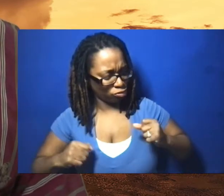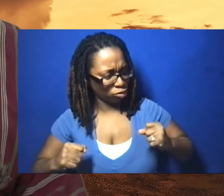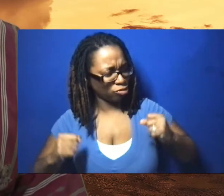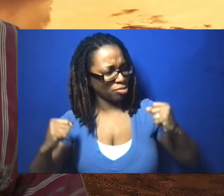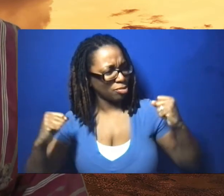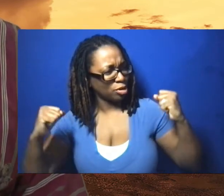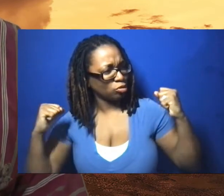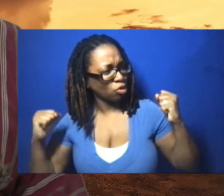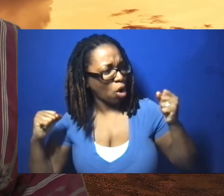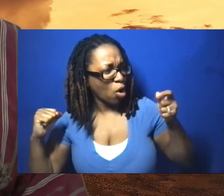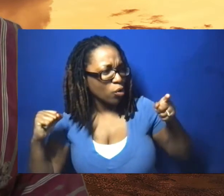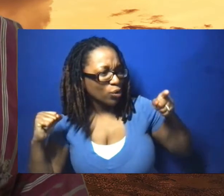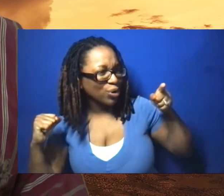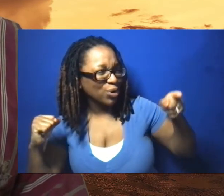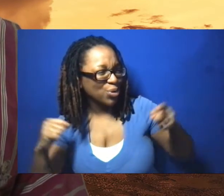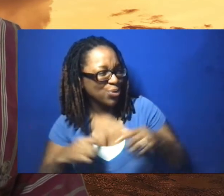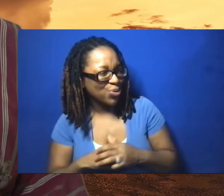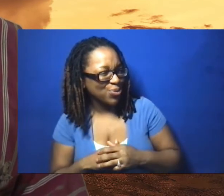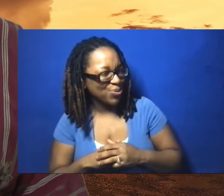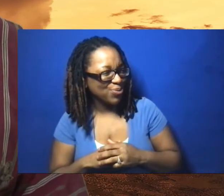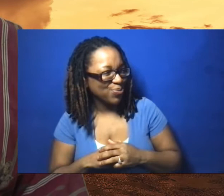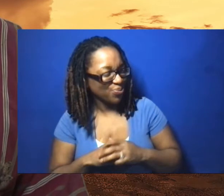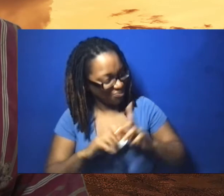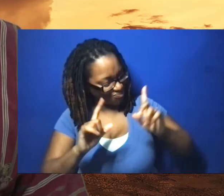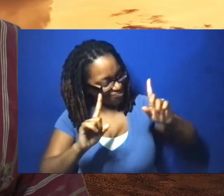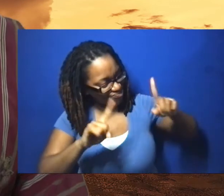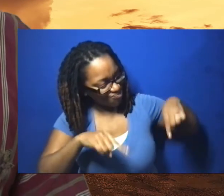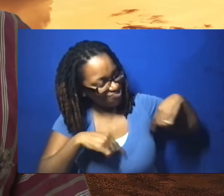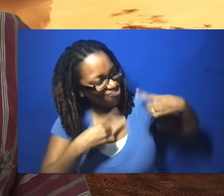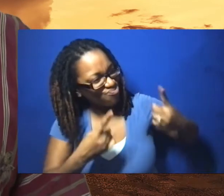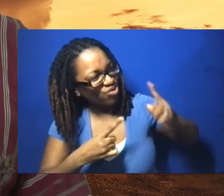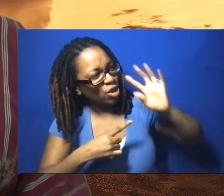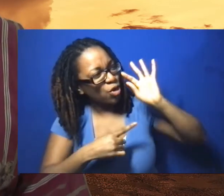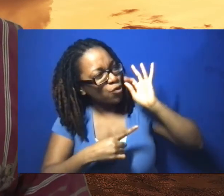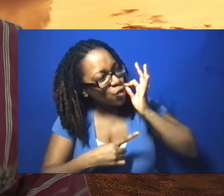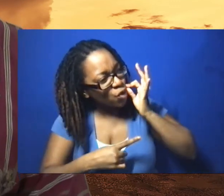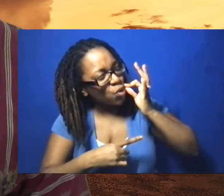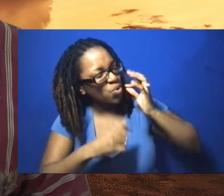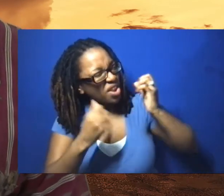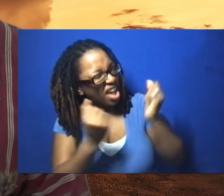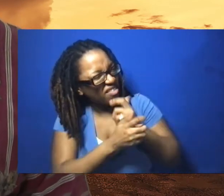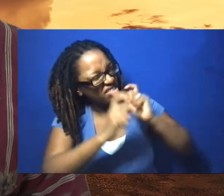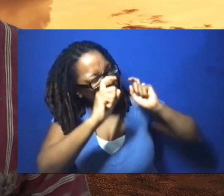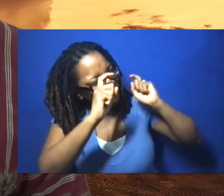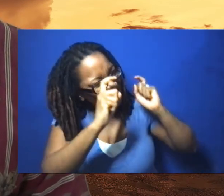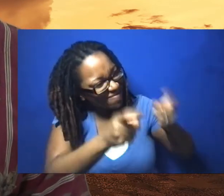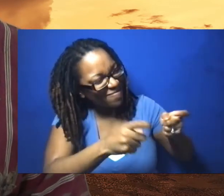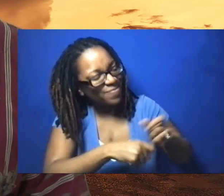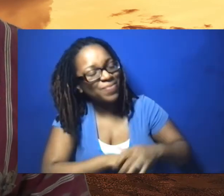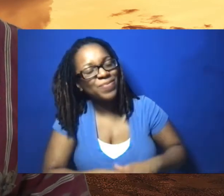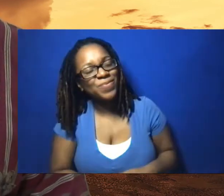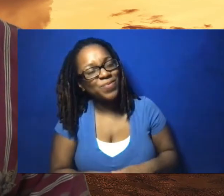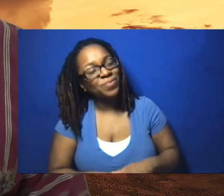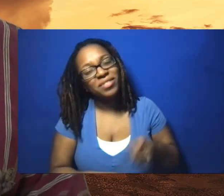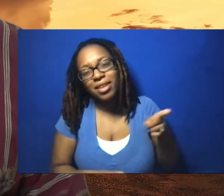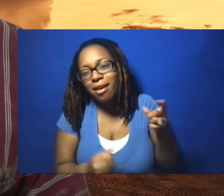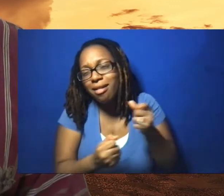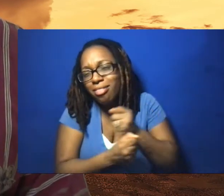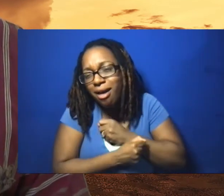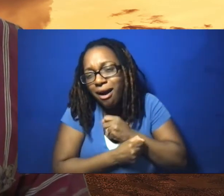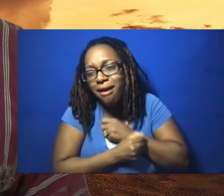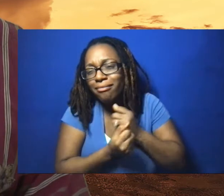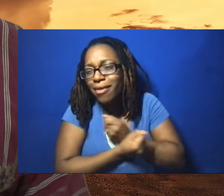the one that got all of the fruit. He was the one that got all of the love.